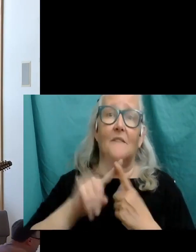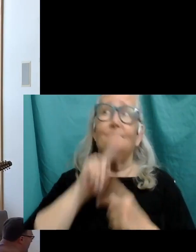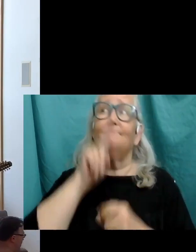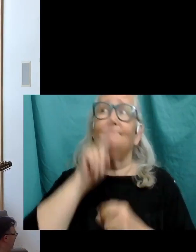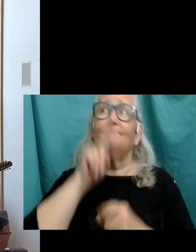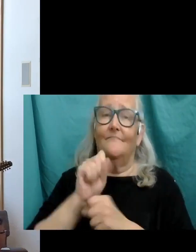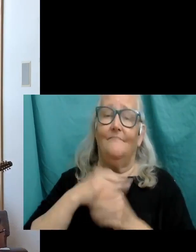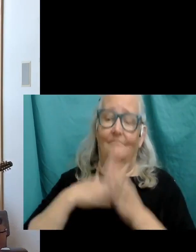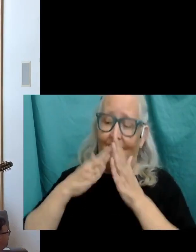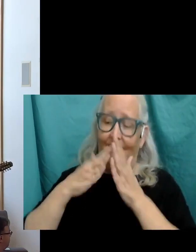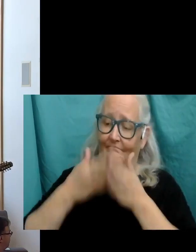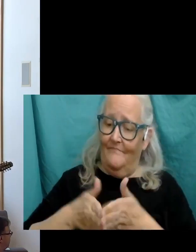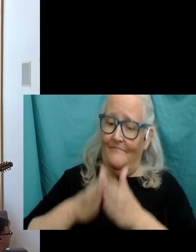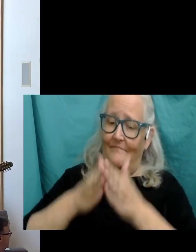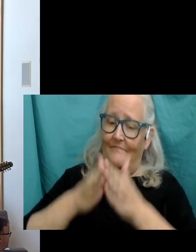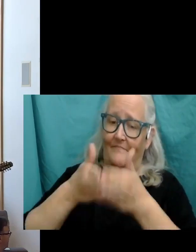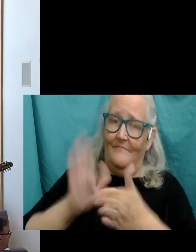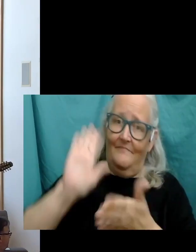reach